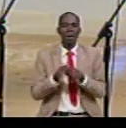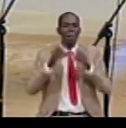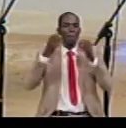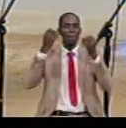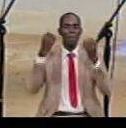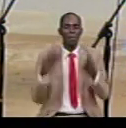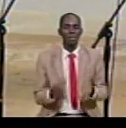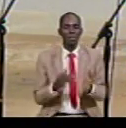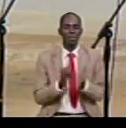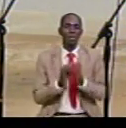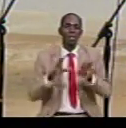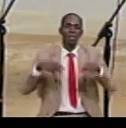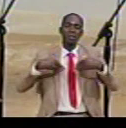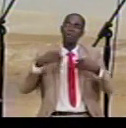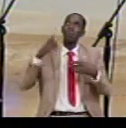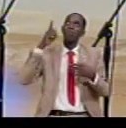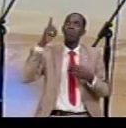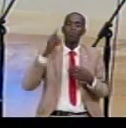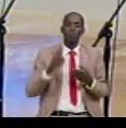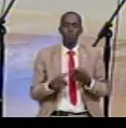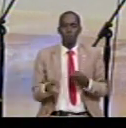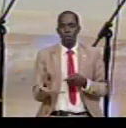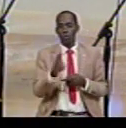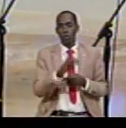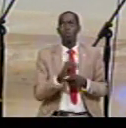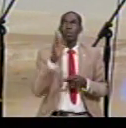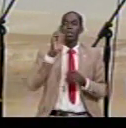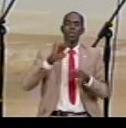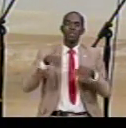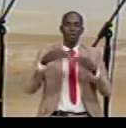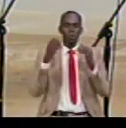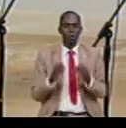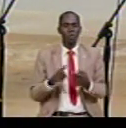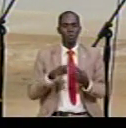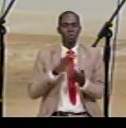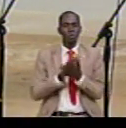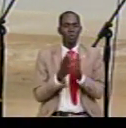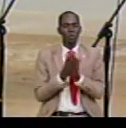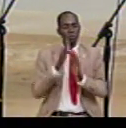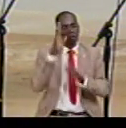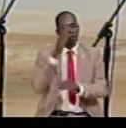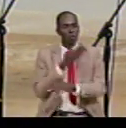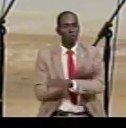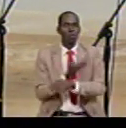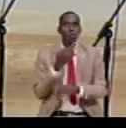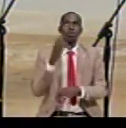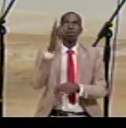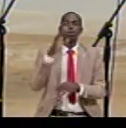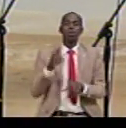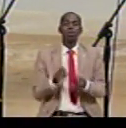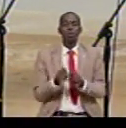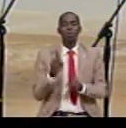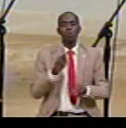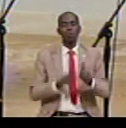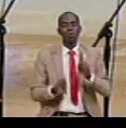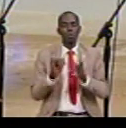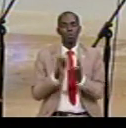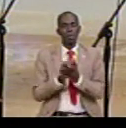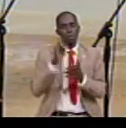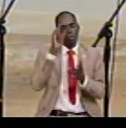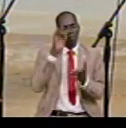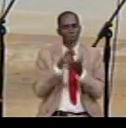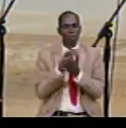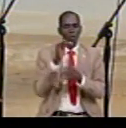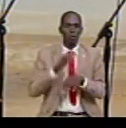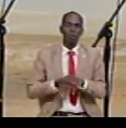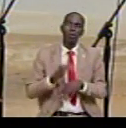gave he power to become the sons of God, even to them that believe on his name. You know, it is when you become a son